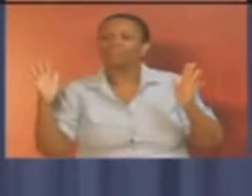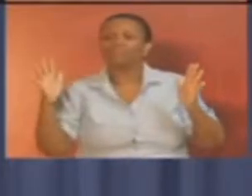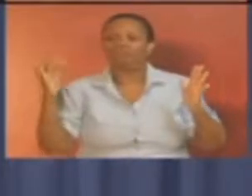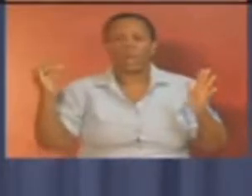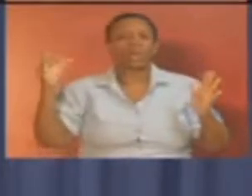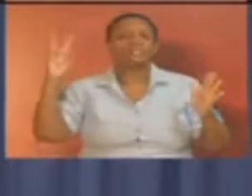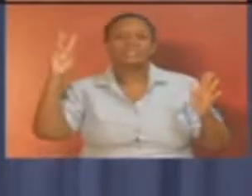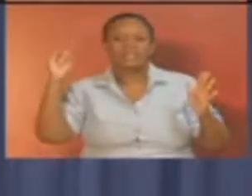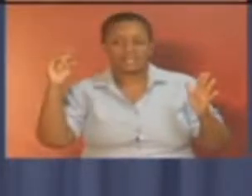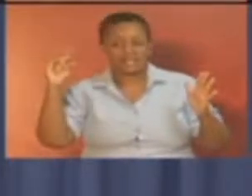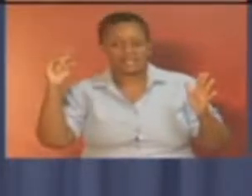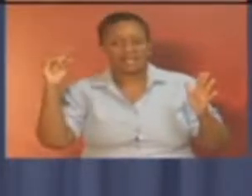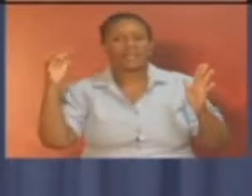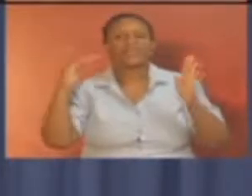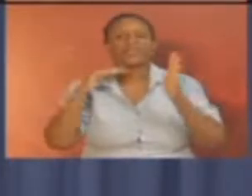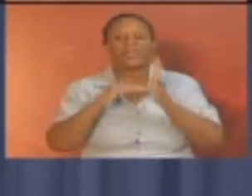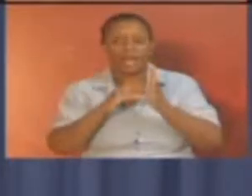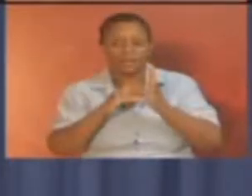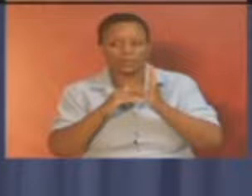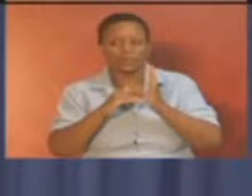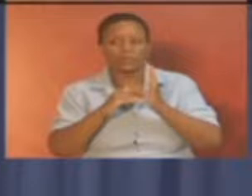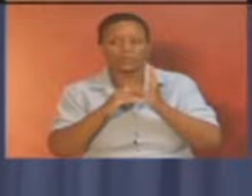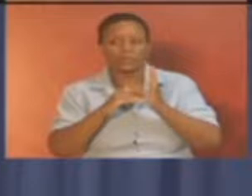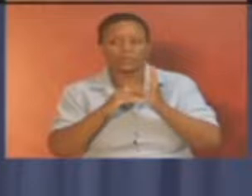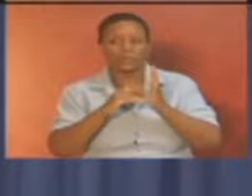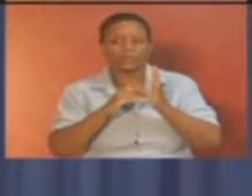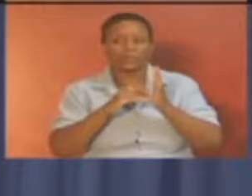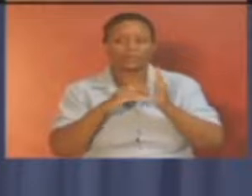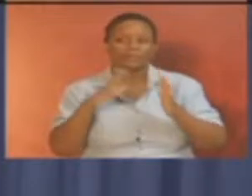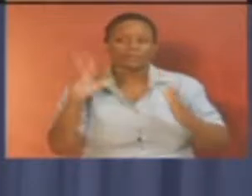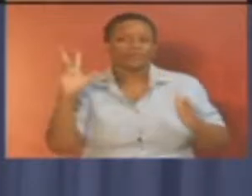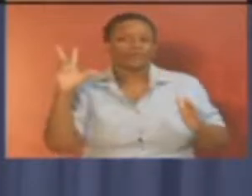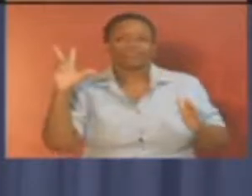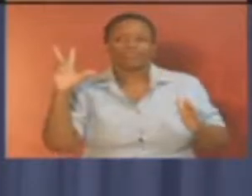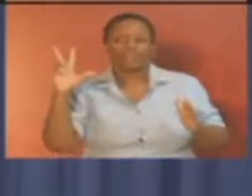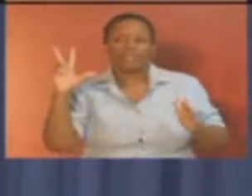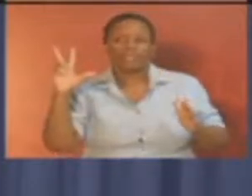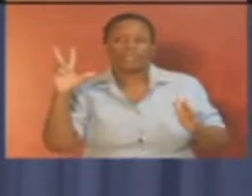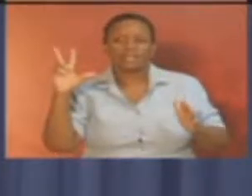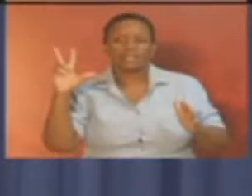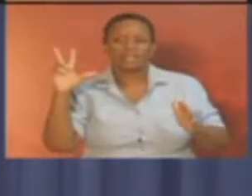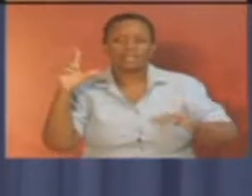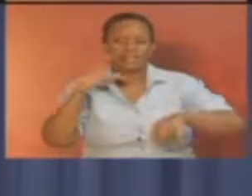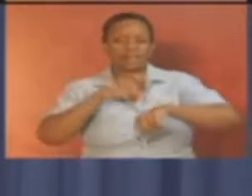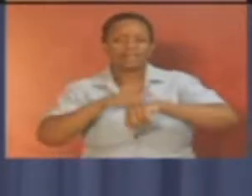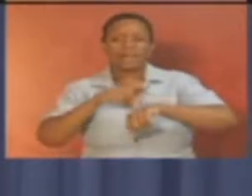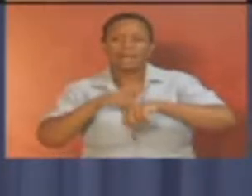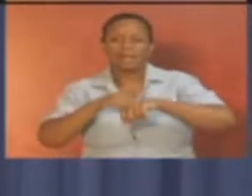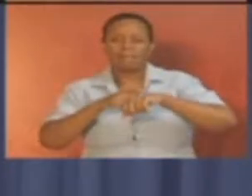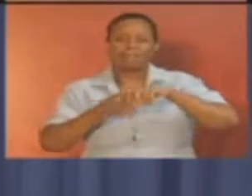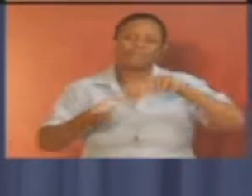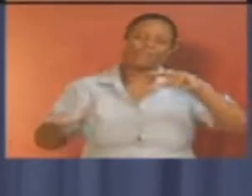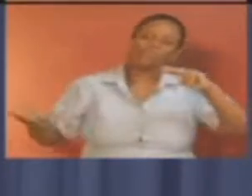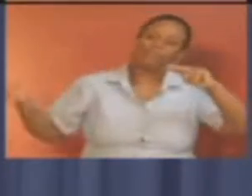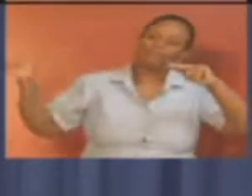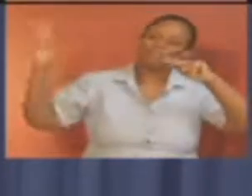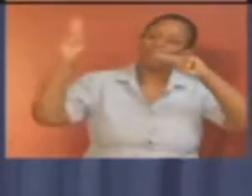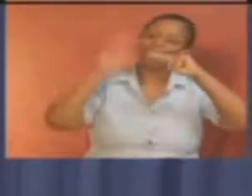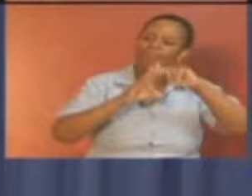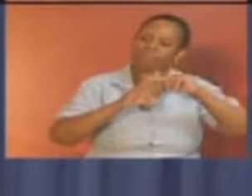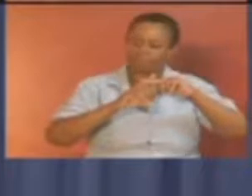than we thought we could have. And that's an excellent place to be. So we got word this morning